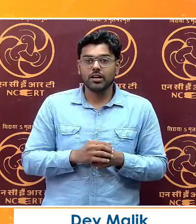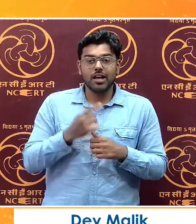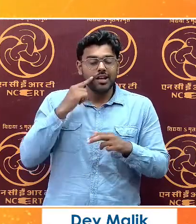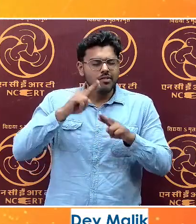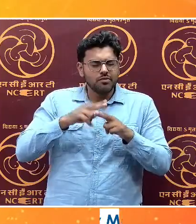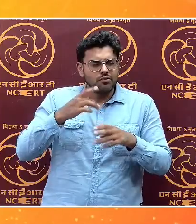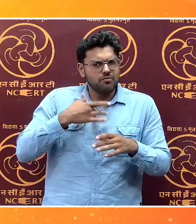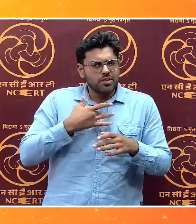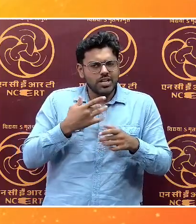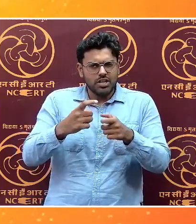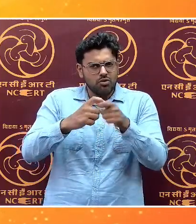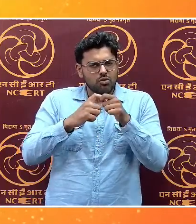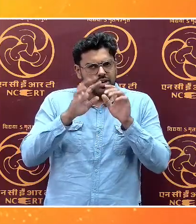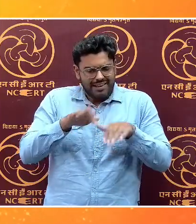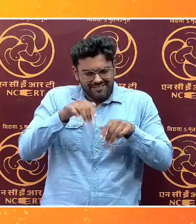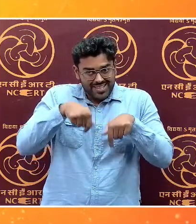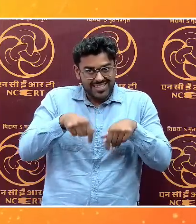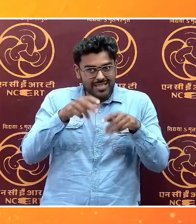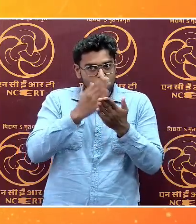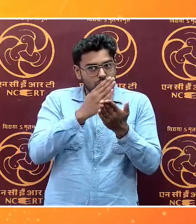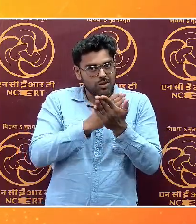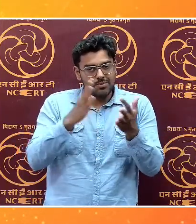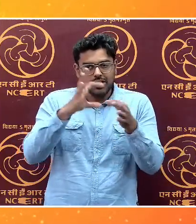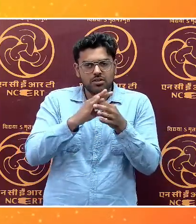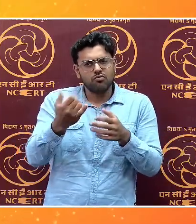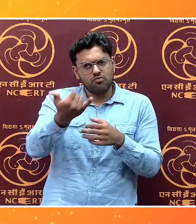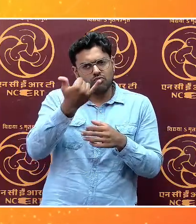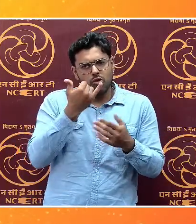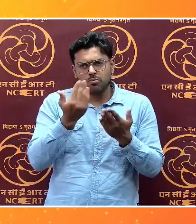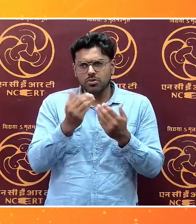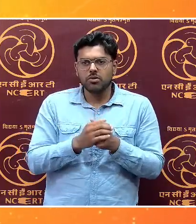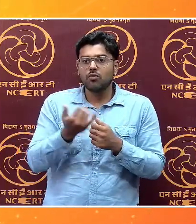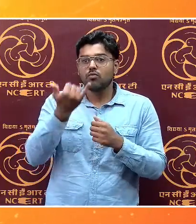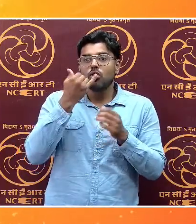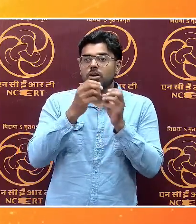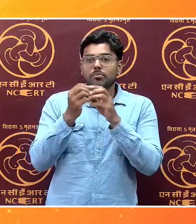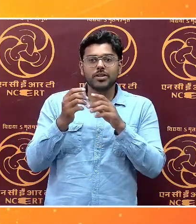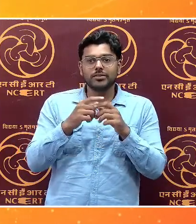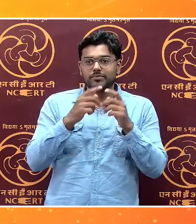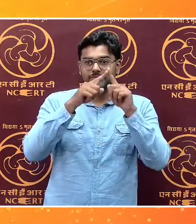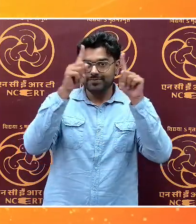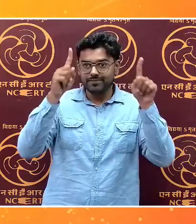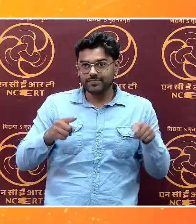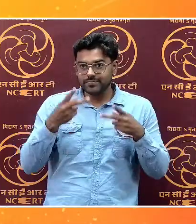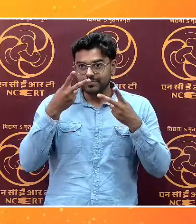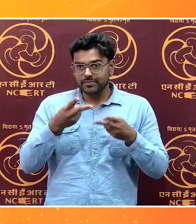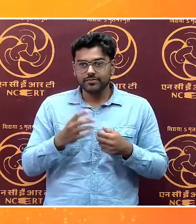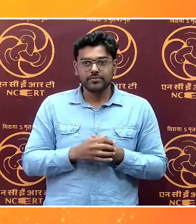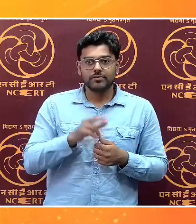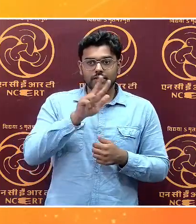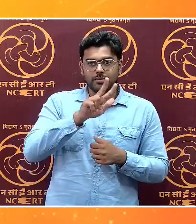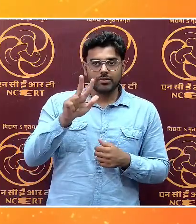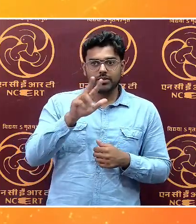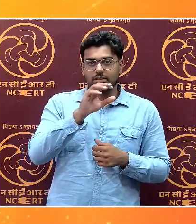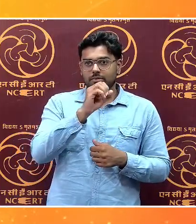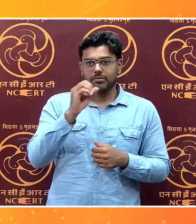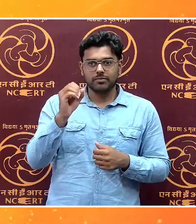any question regarding the session, you can directly call us, and our phone number is flashing on your screen. That is